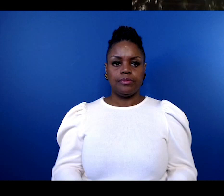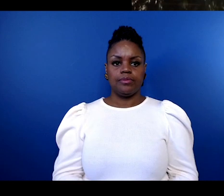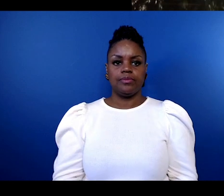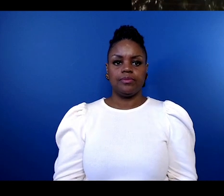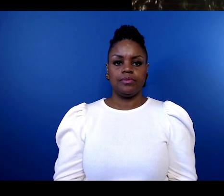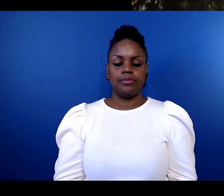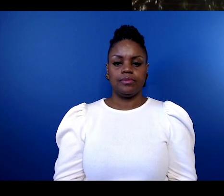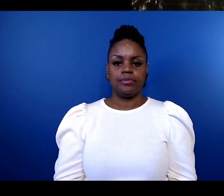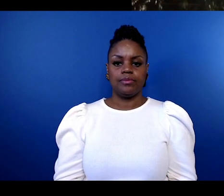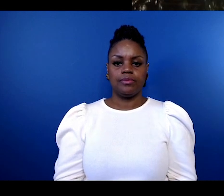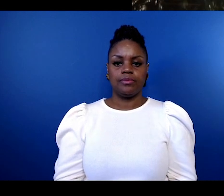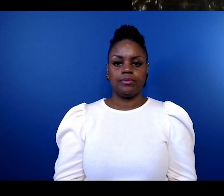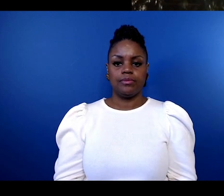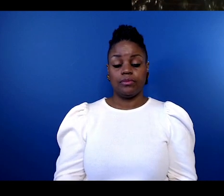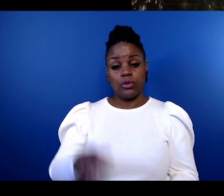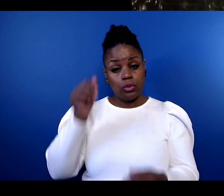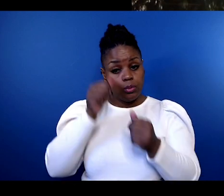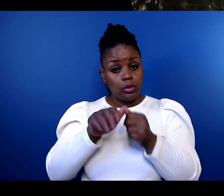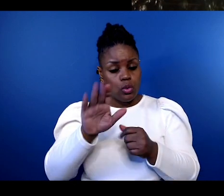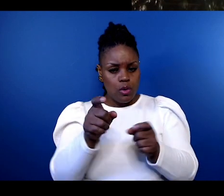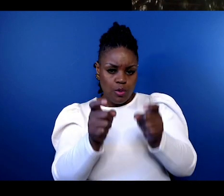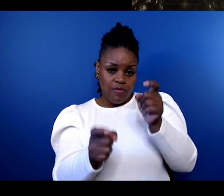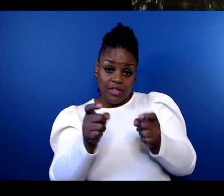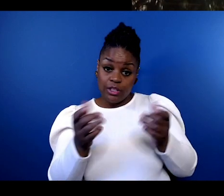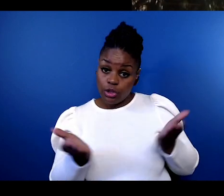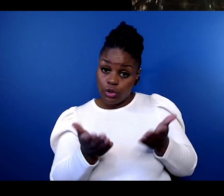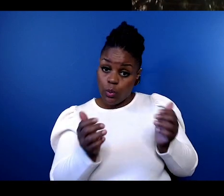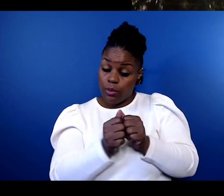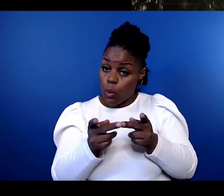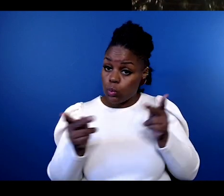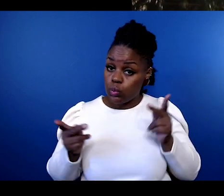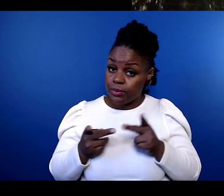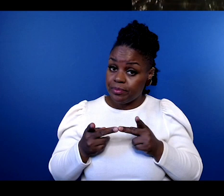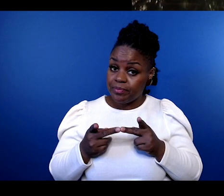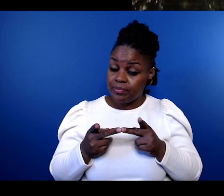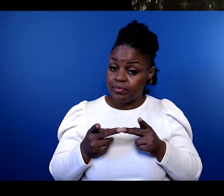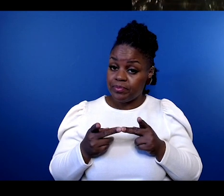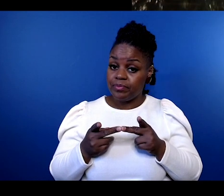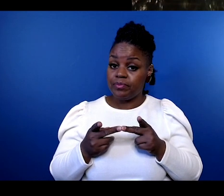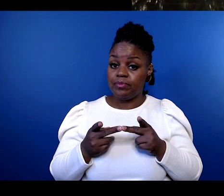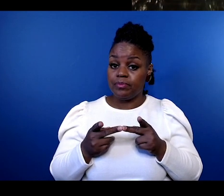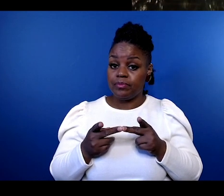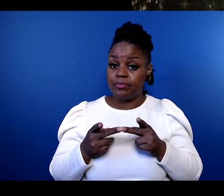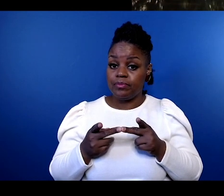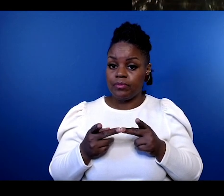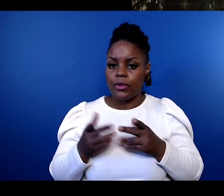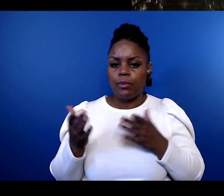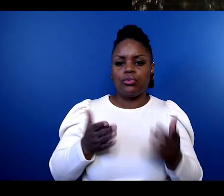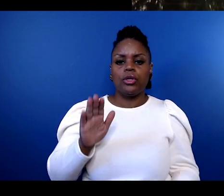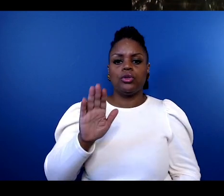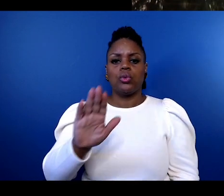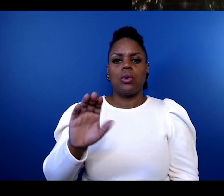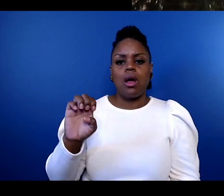Now we're going to slowly stabilizing the hips, bring it up. Again into your Warrior Two. Hips and chest facing